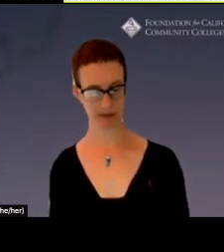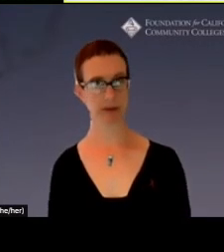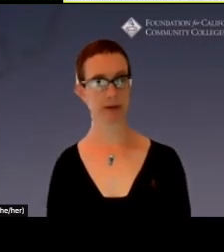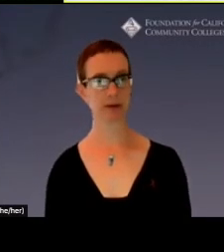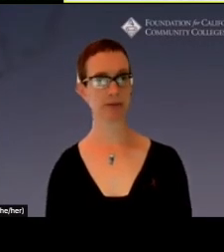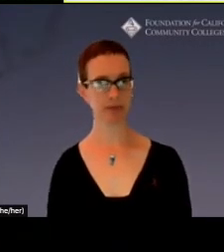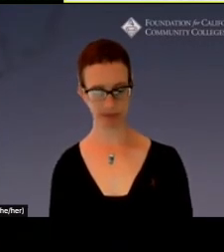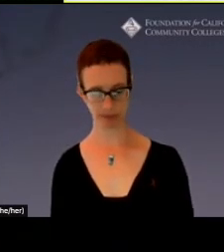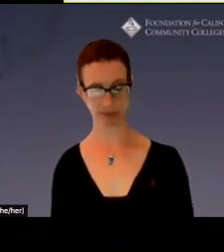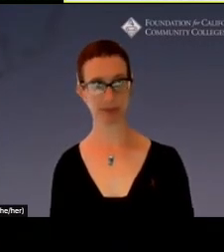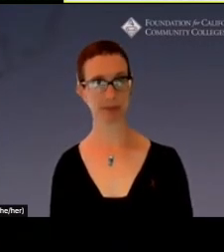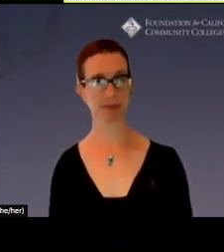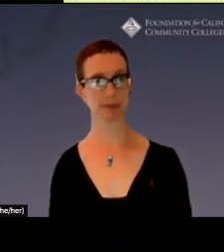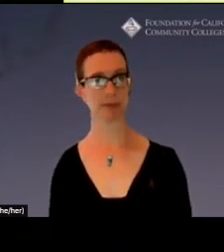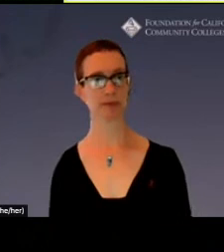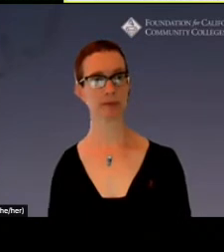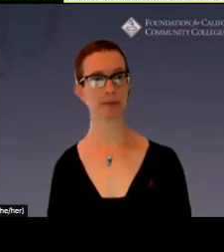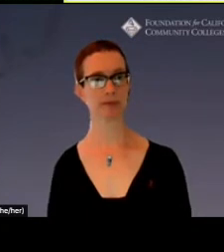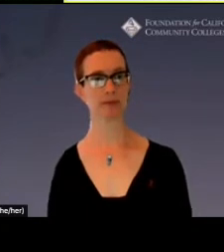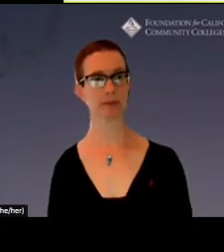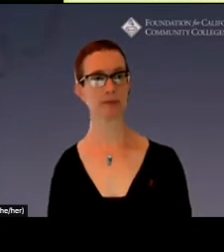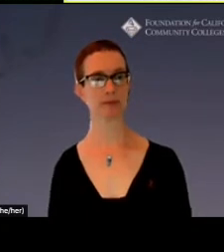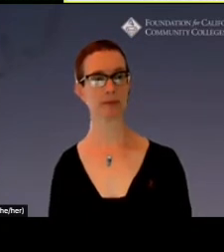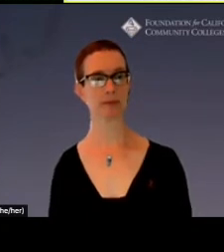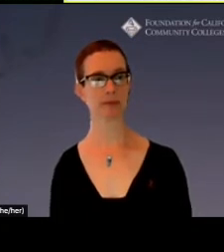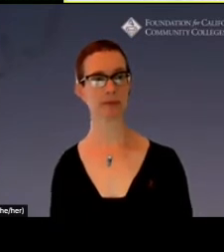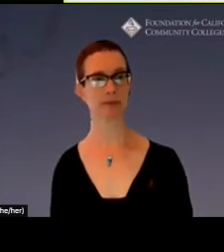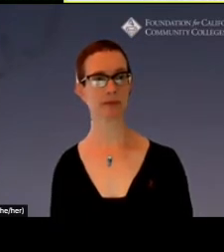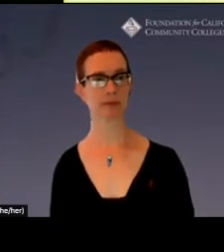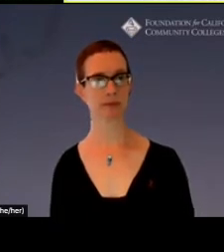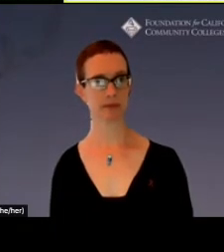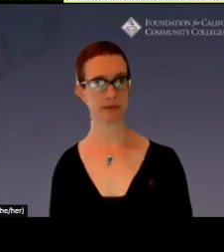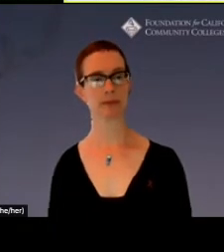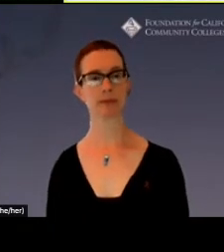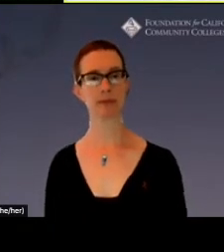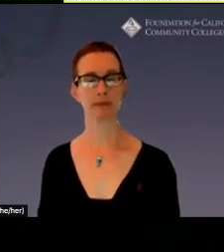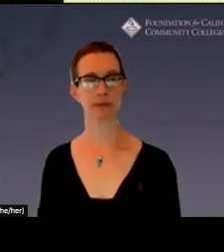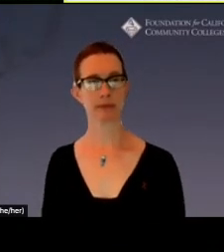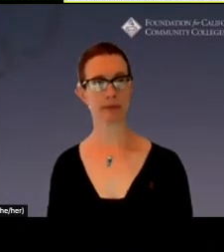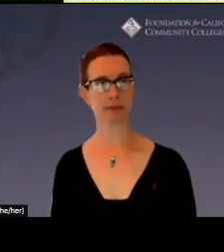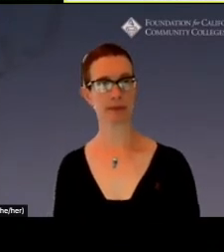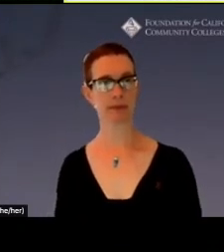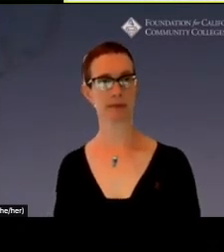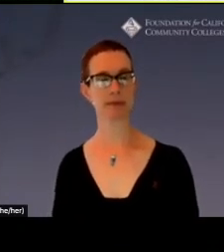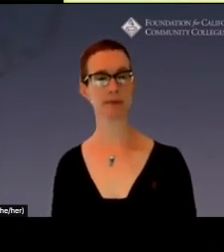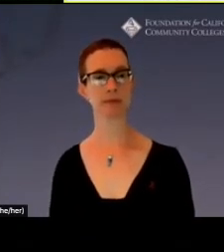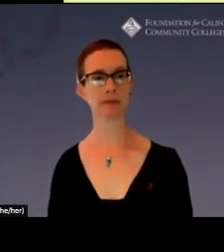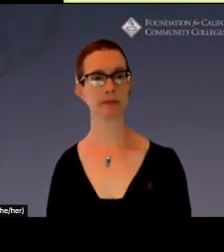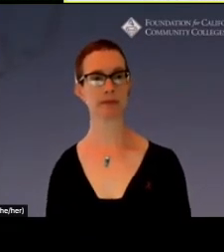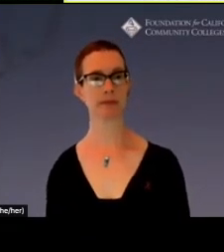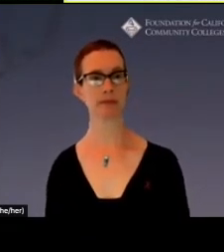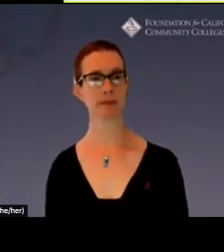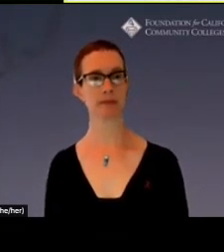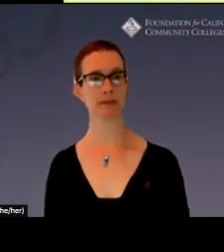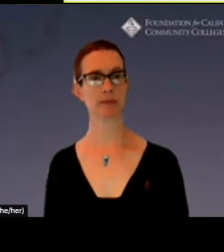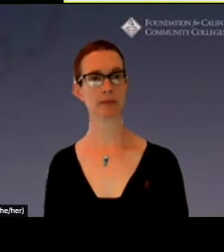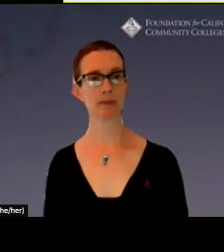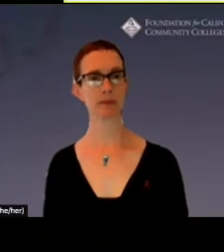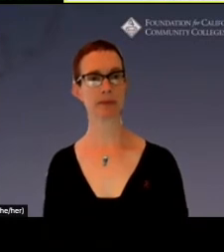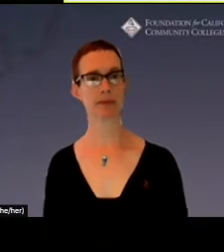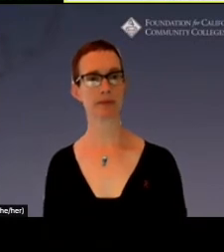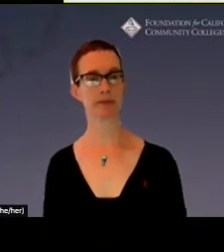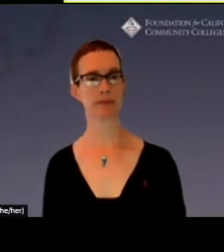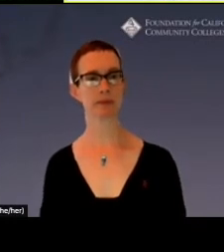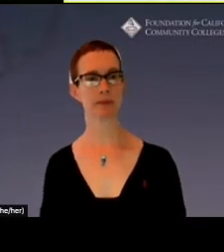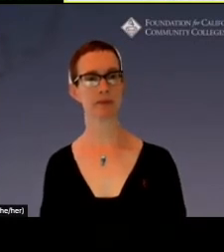is the Cradle to Career data system. I think we put the link in the chat earlier, but for right now,